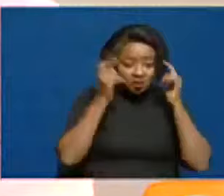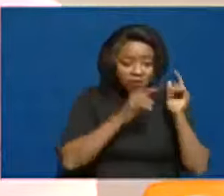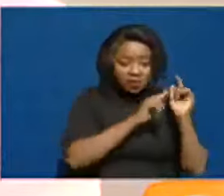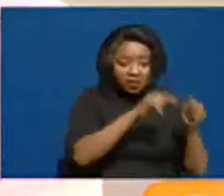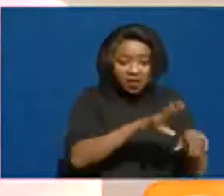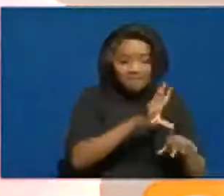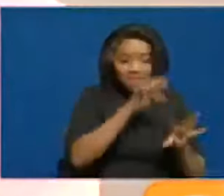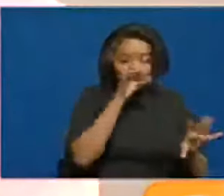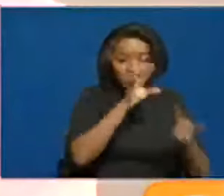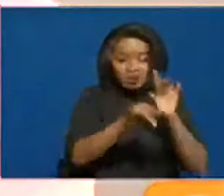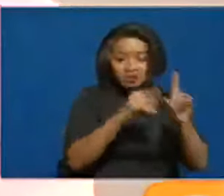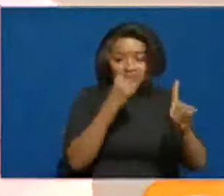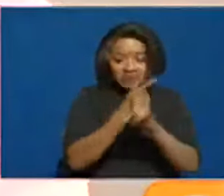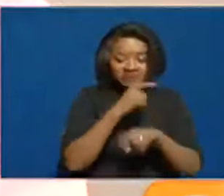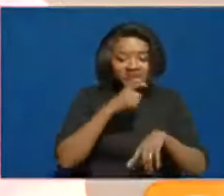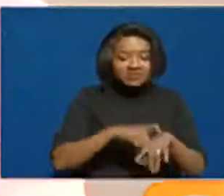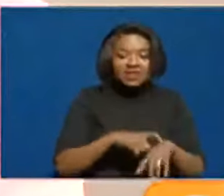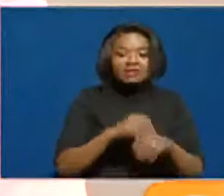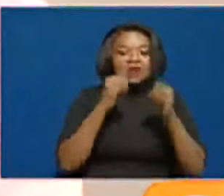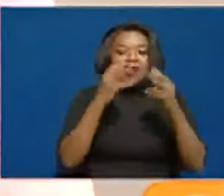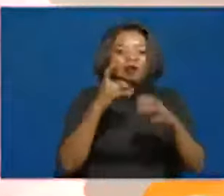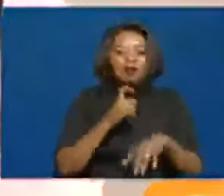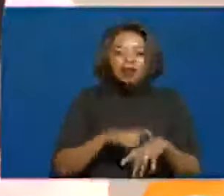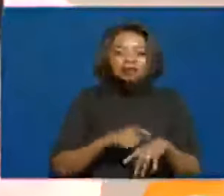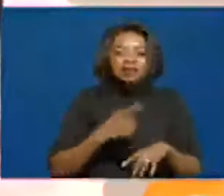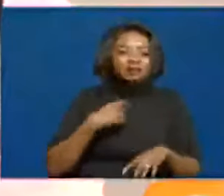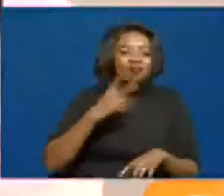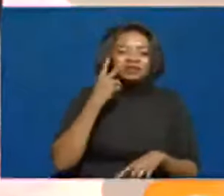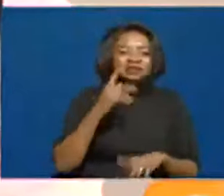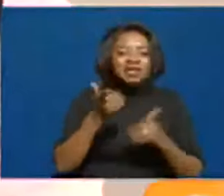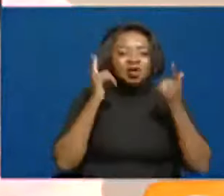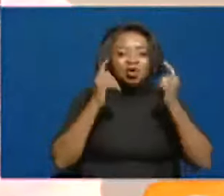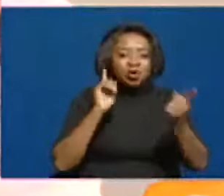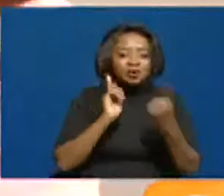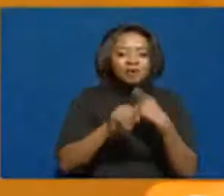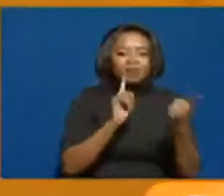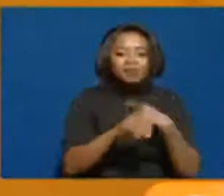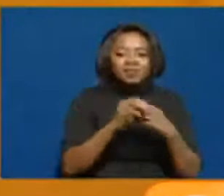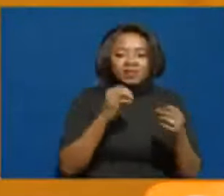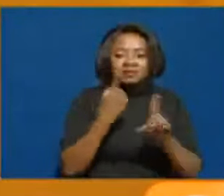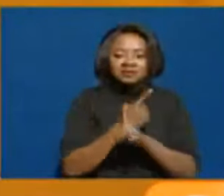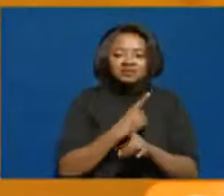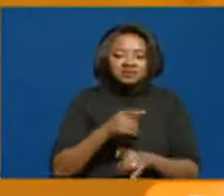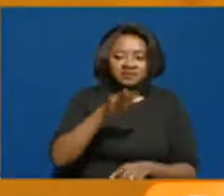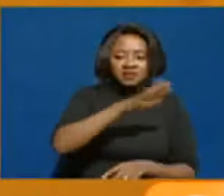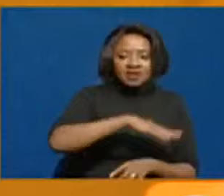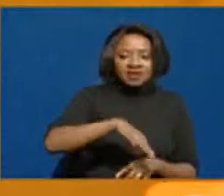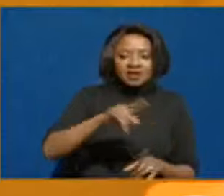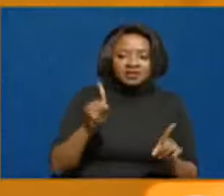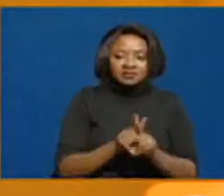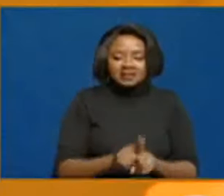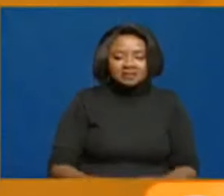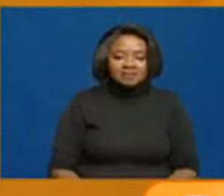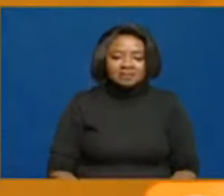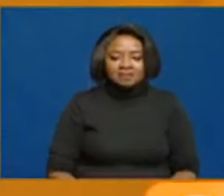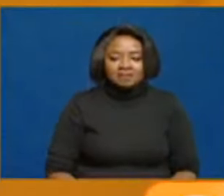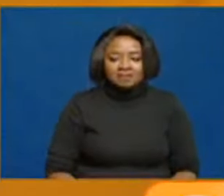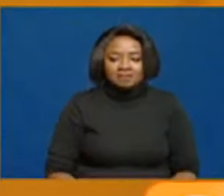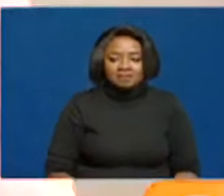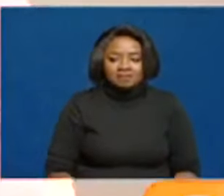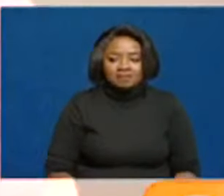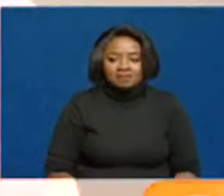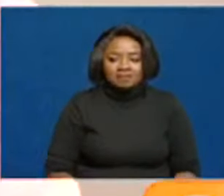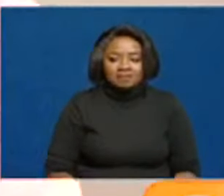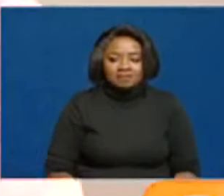at different times? Yeah. How many times have you seen three different lorries running, moving into the same estate? Yeah. Is it because the policies and